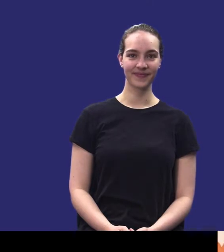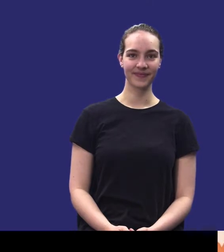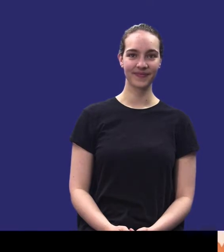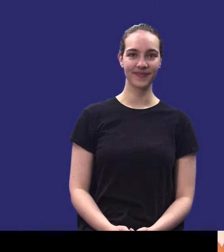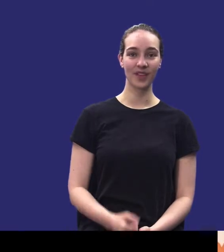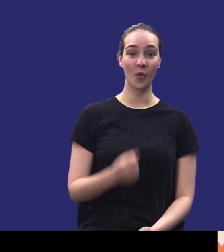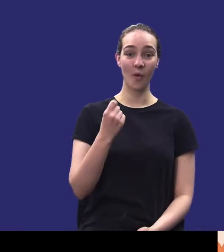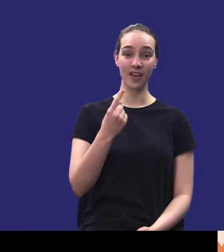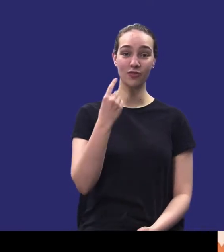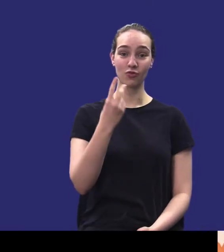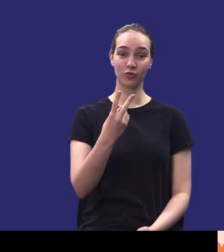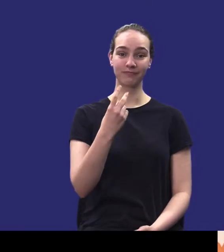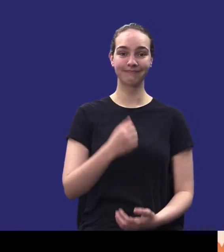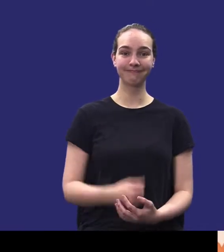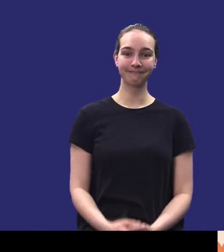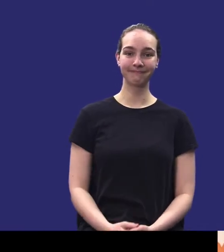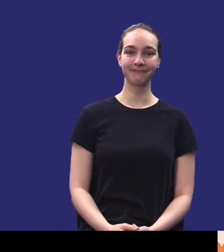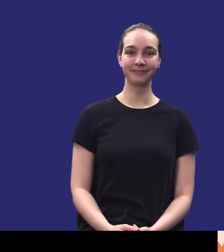One, two.